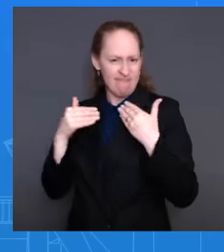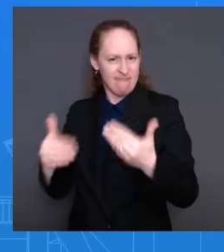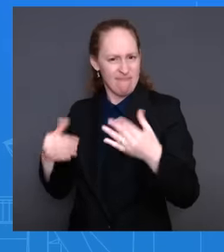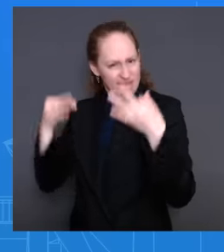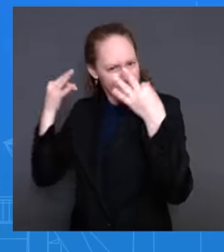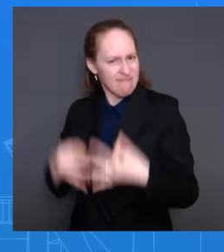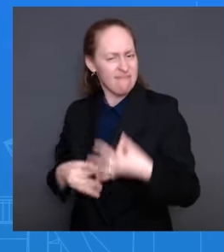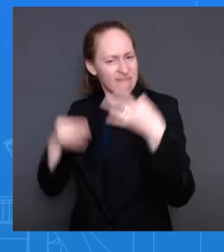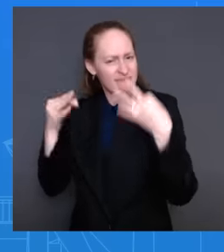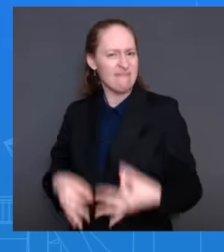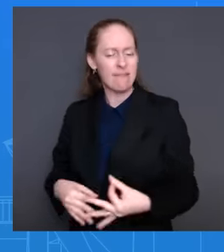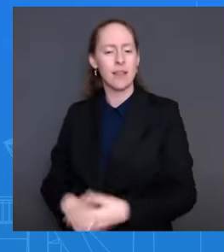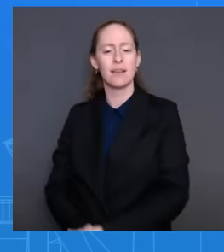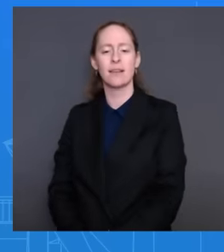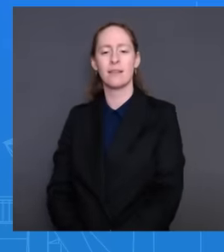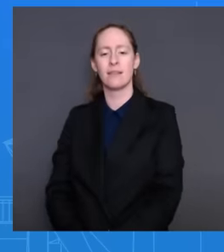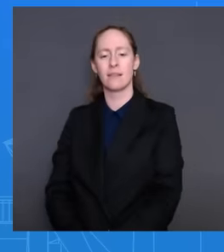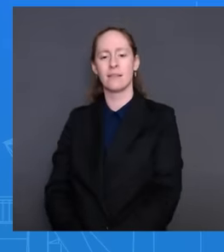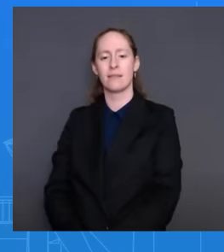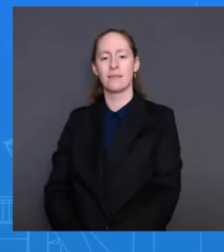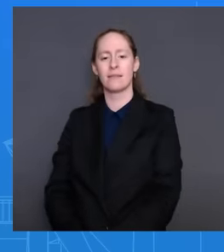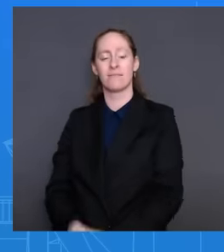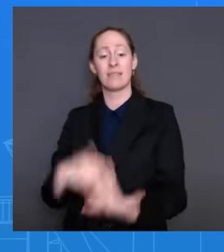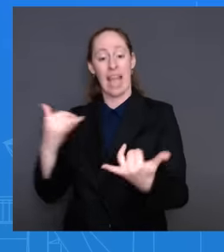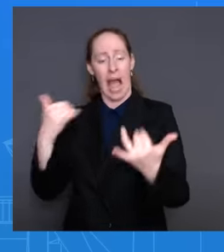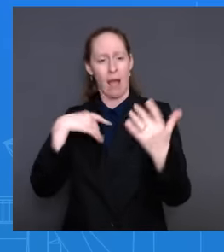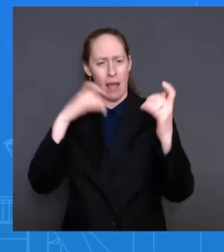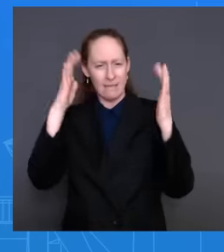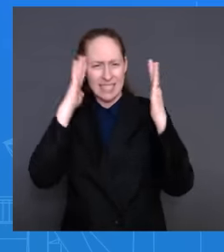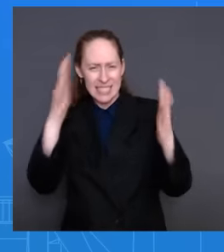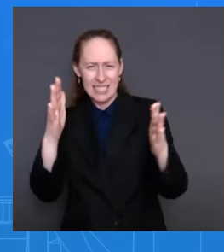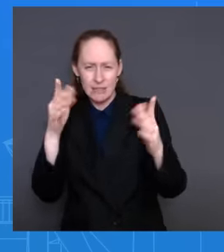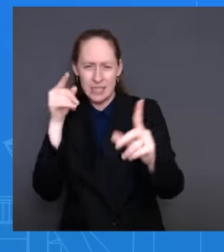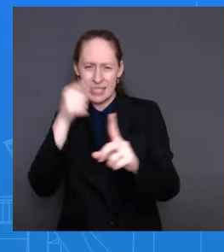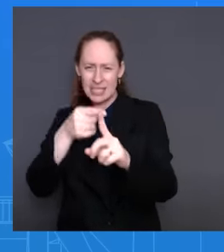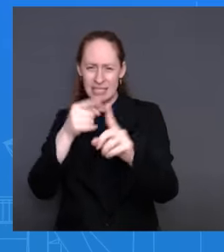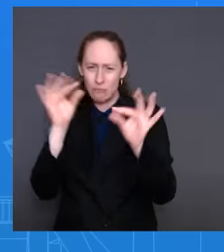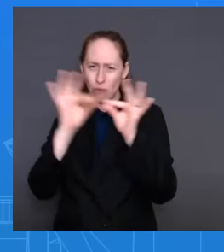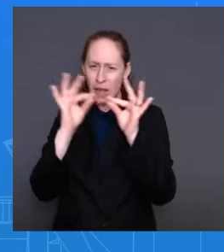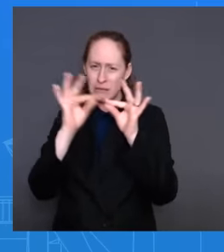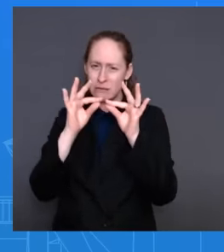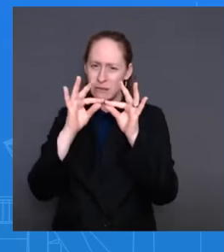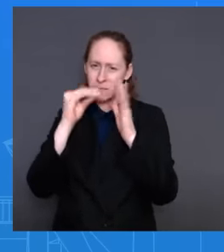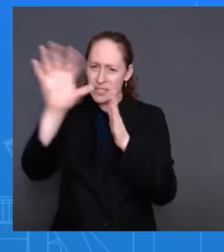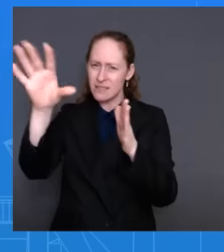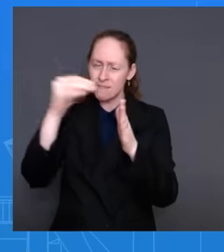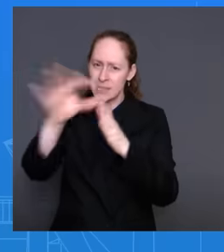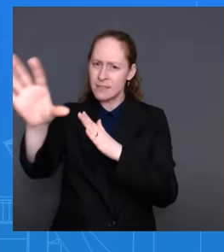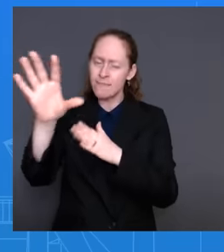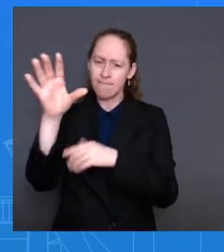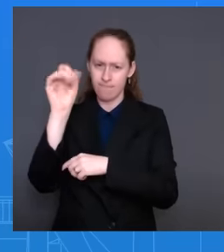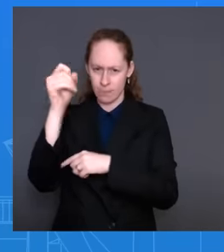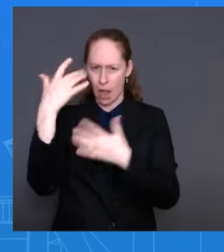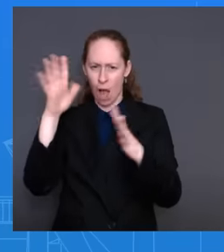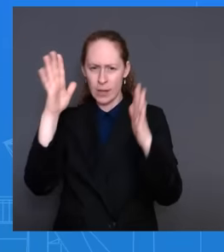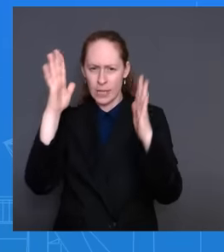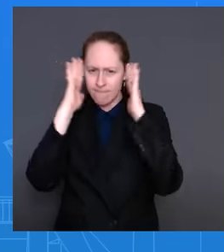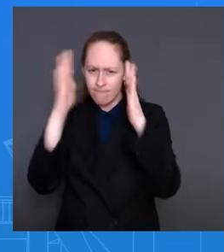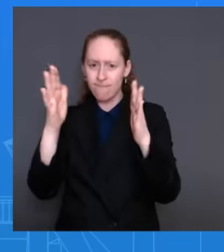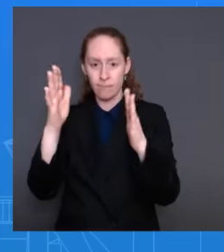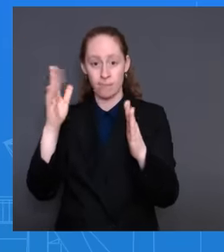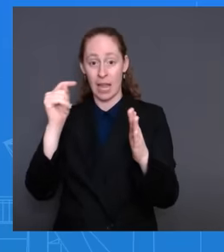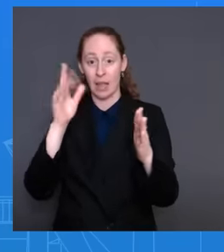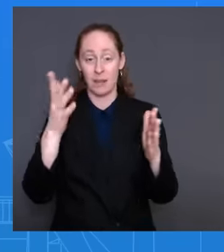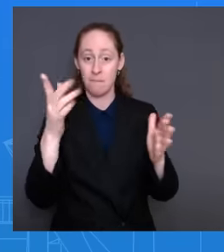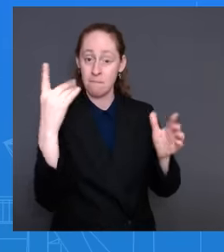president has been focused on that for some time. We need some help in working with Congress on some of the issues that